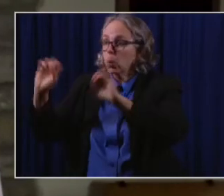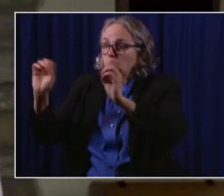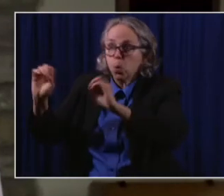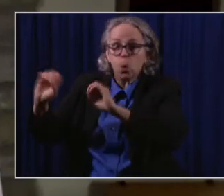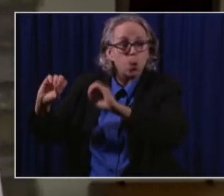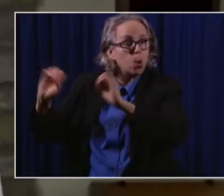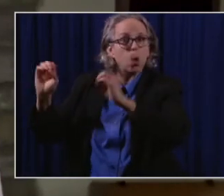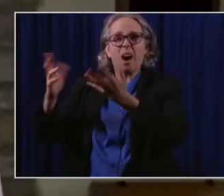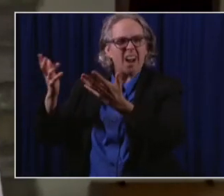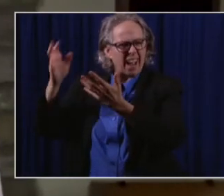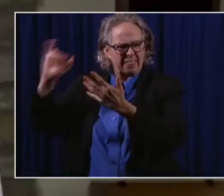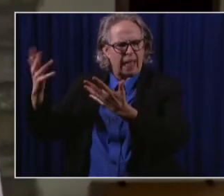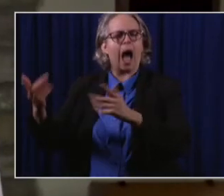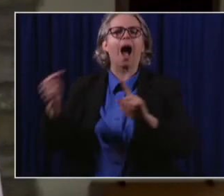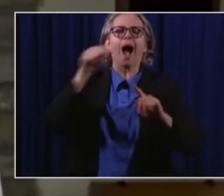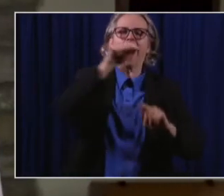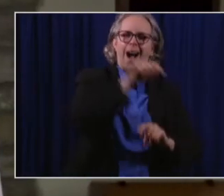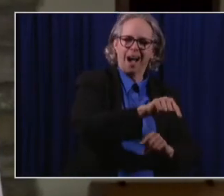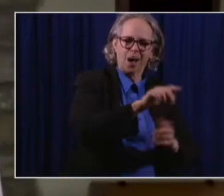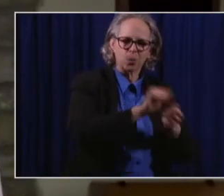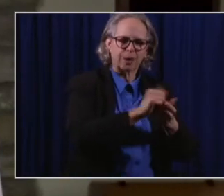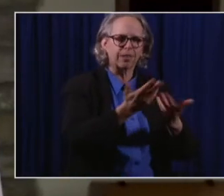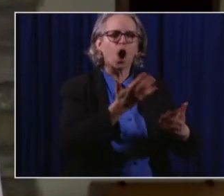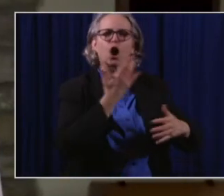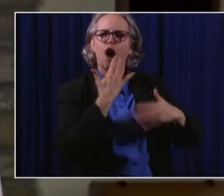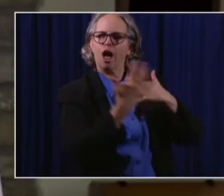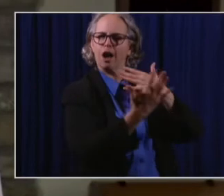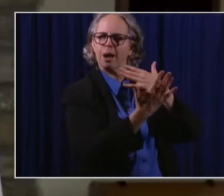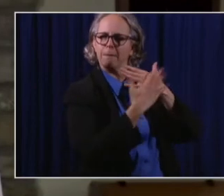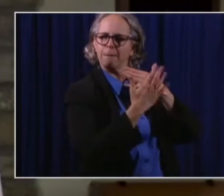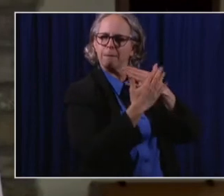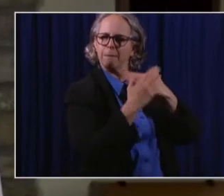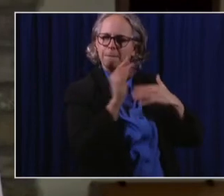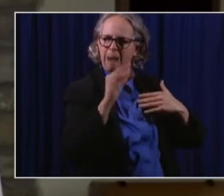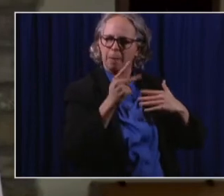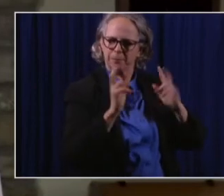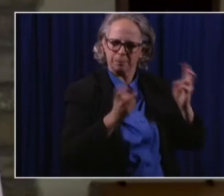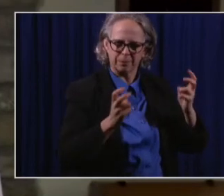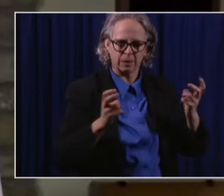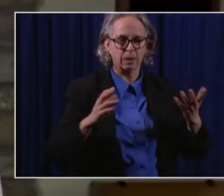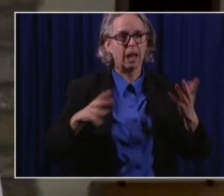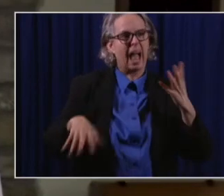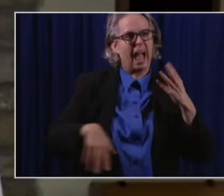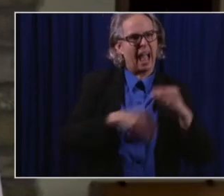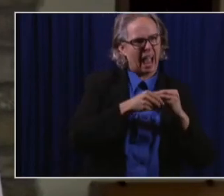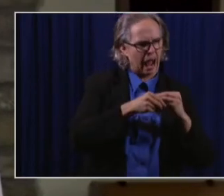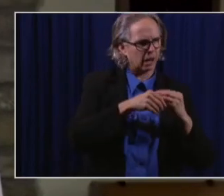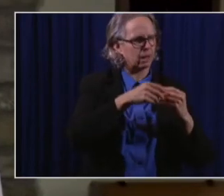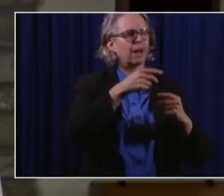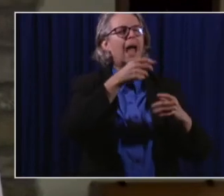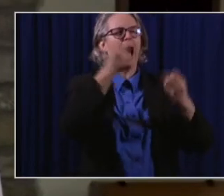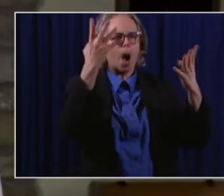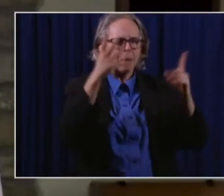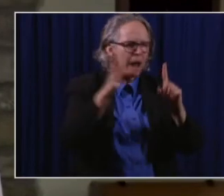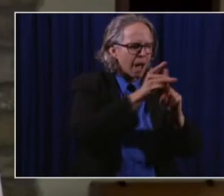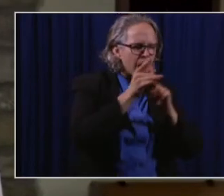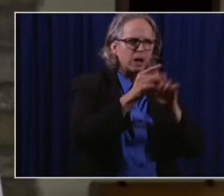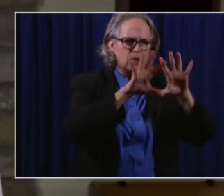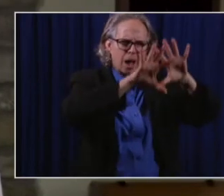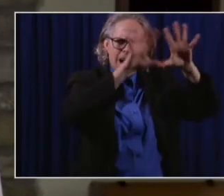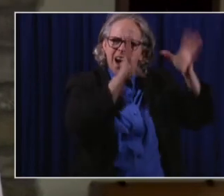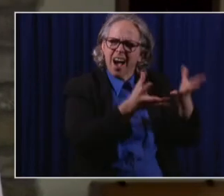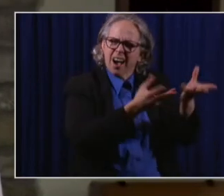system, as the rest of these factors all put together. And some of them, frankly, are early warning